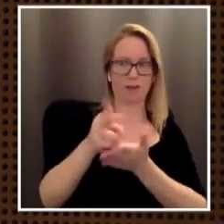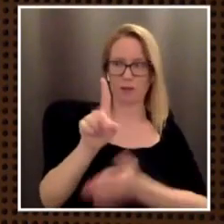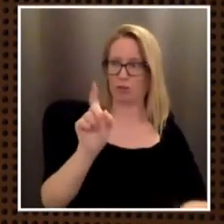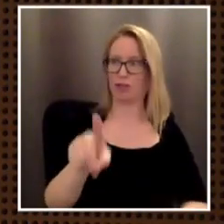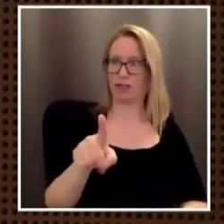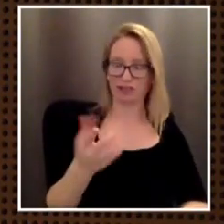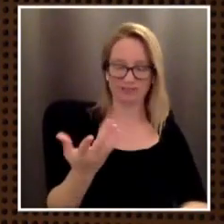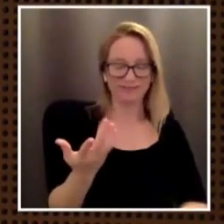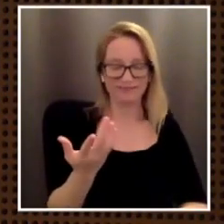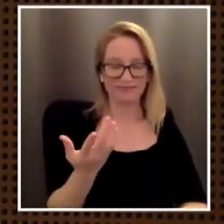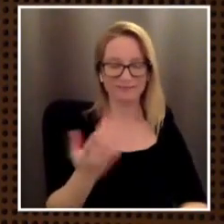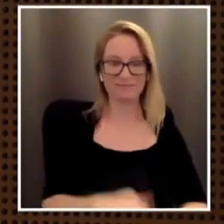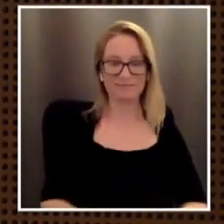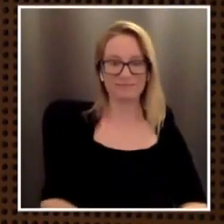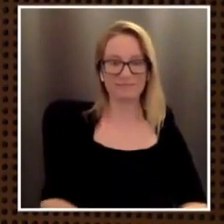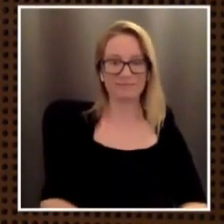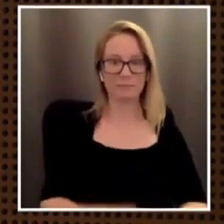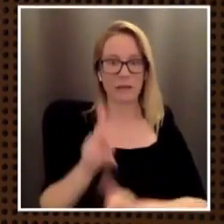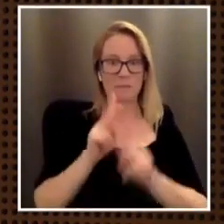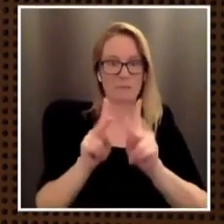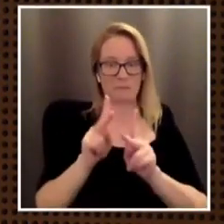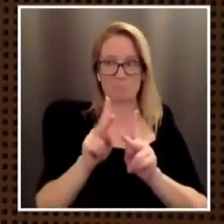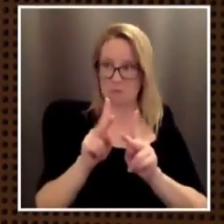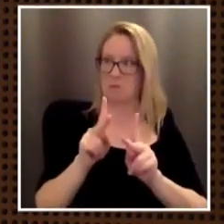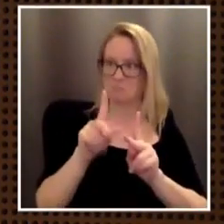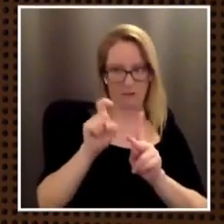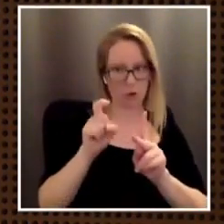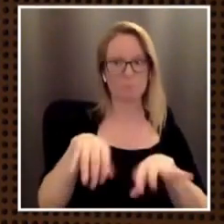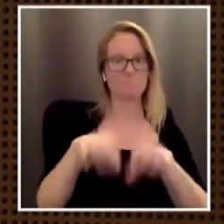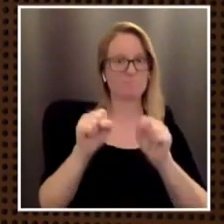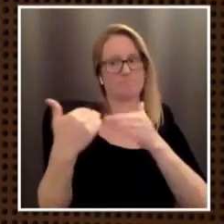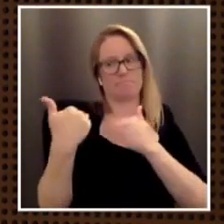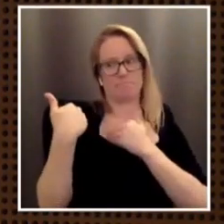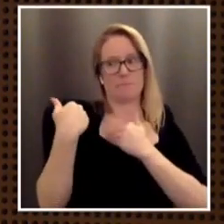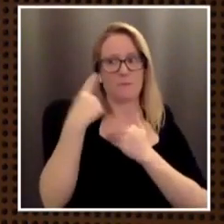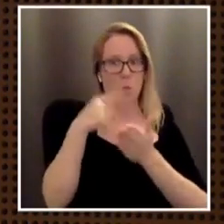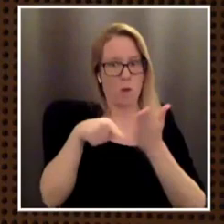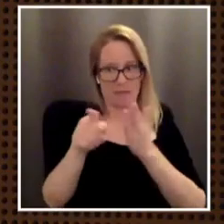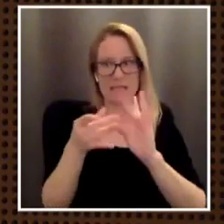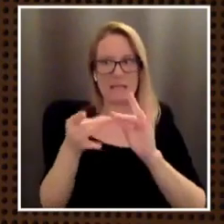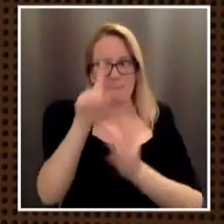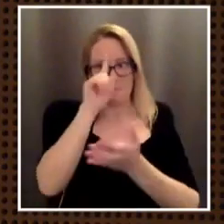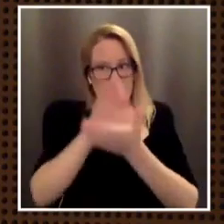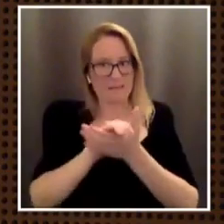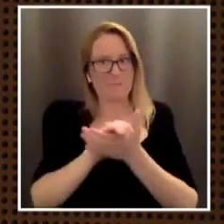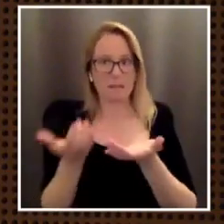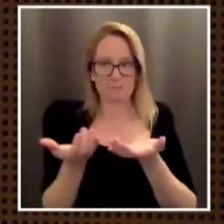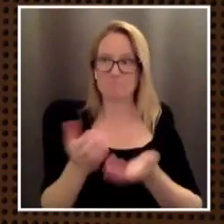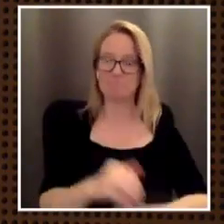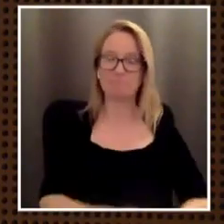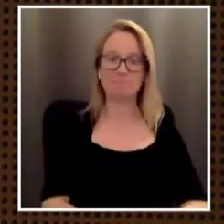questions that hold people accountable for the things they say they believe, that blanching will